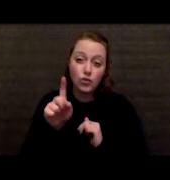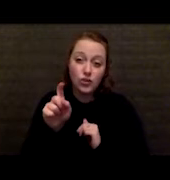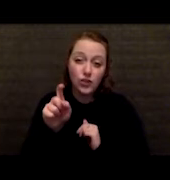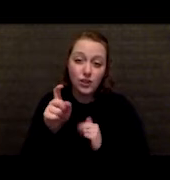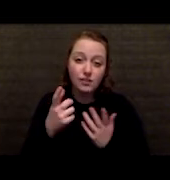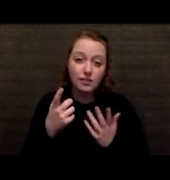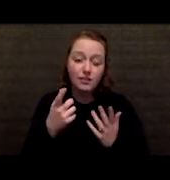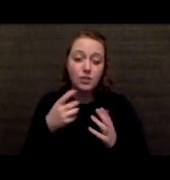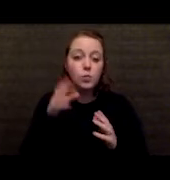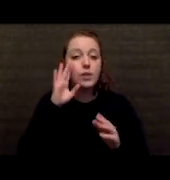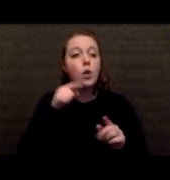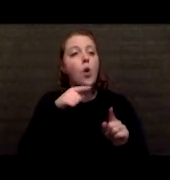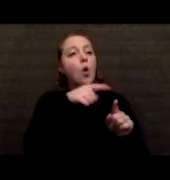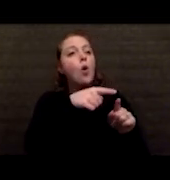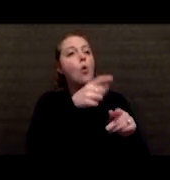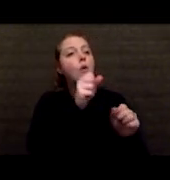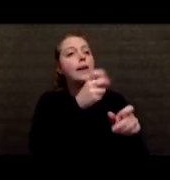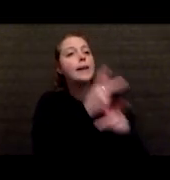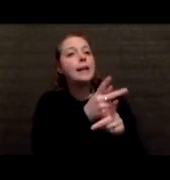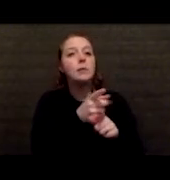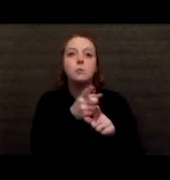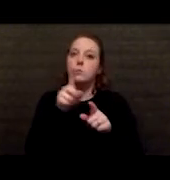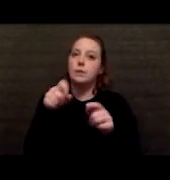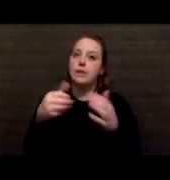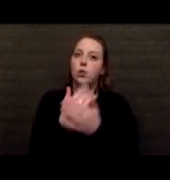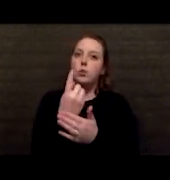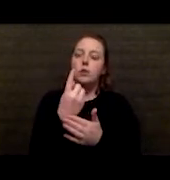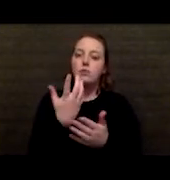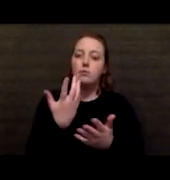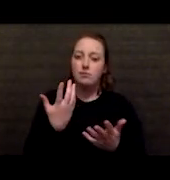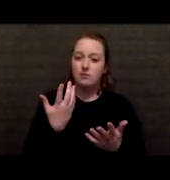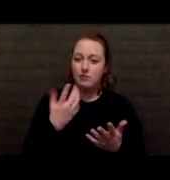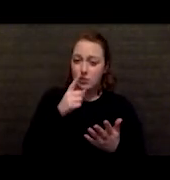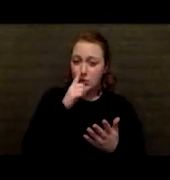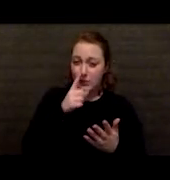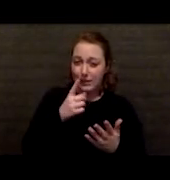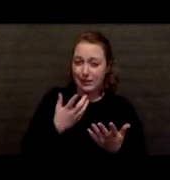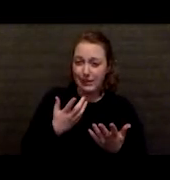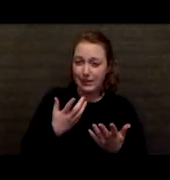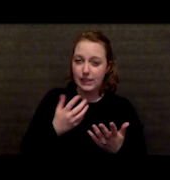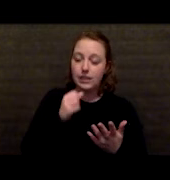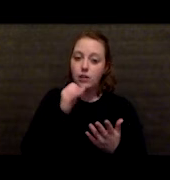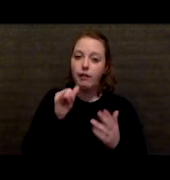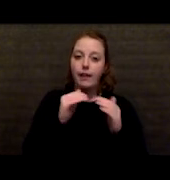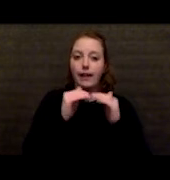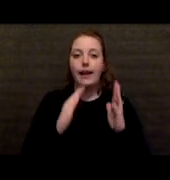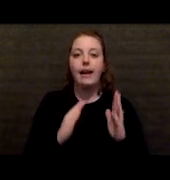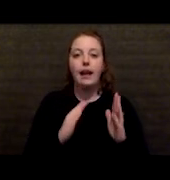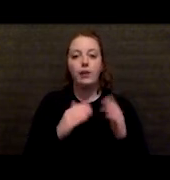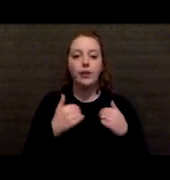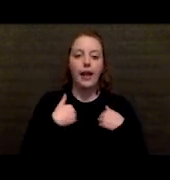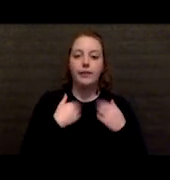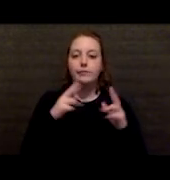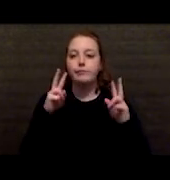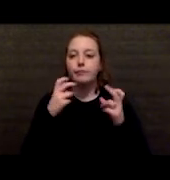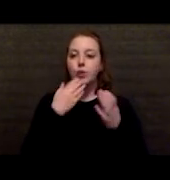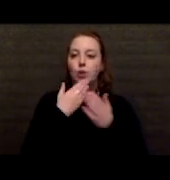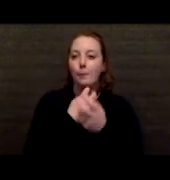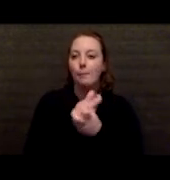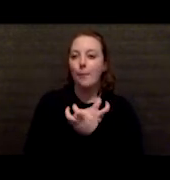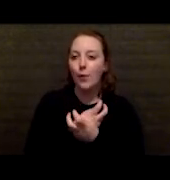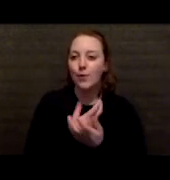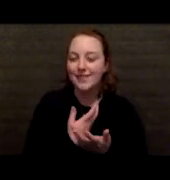is salvageable or can be built upon. You know, it's not a house like, oh, it's got good bones or something. And